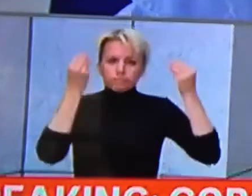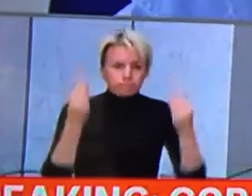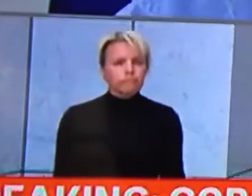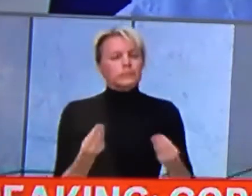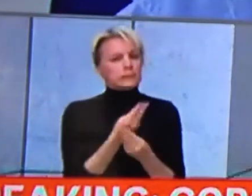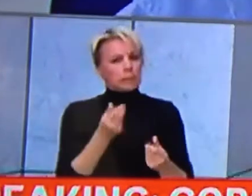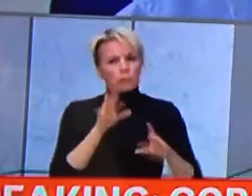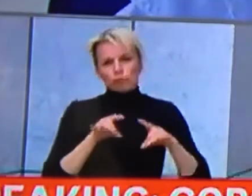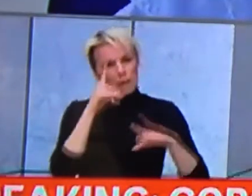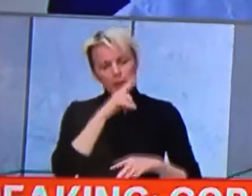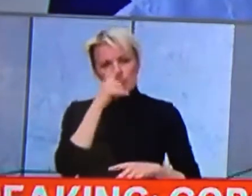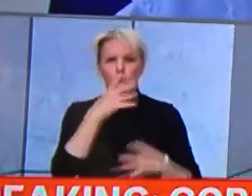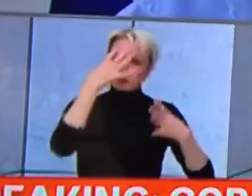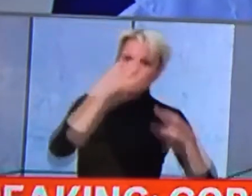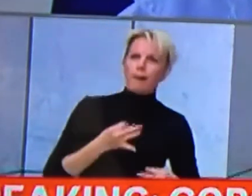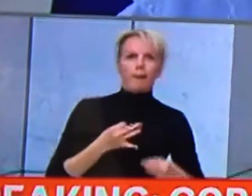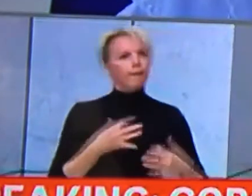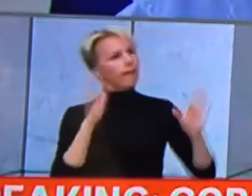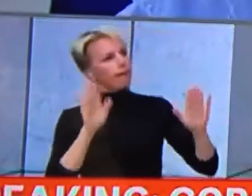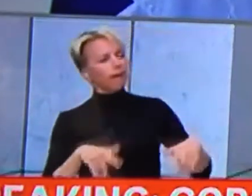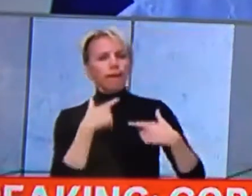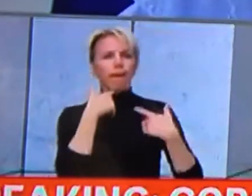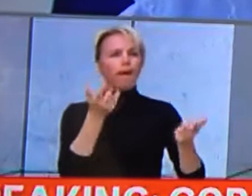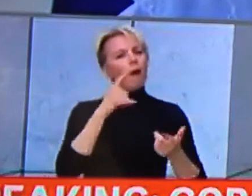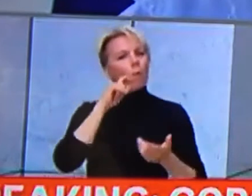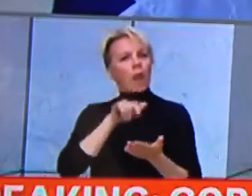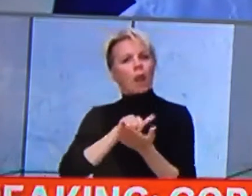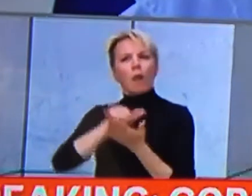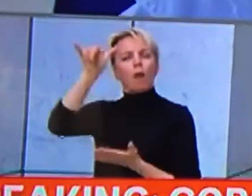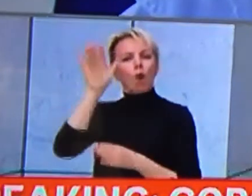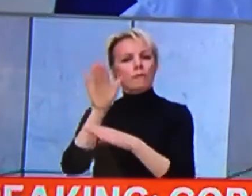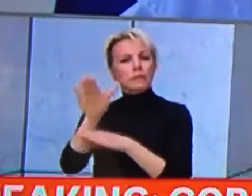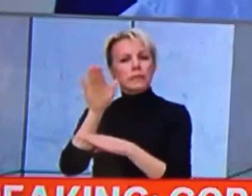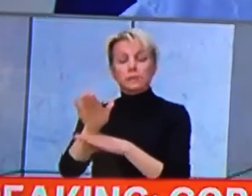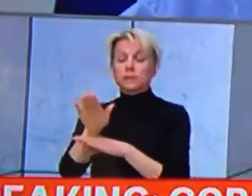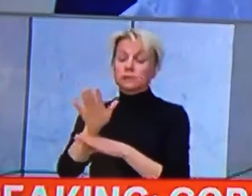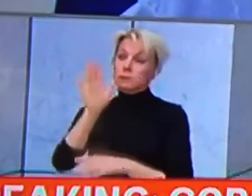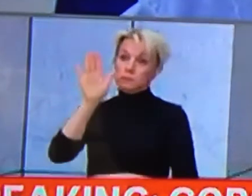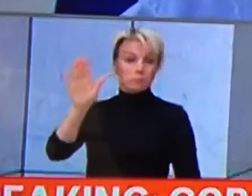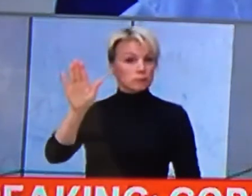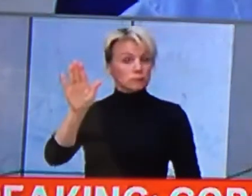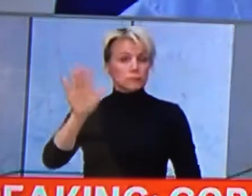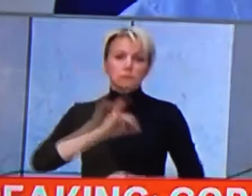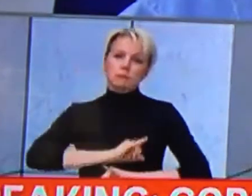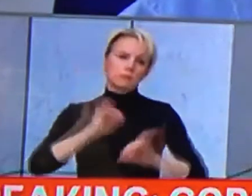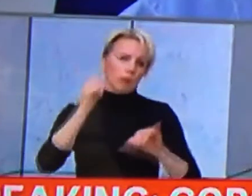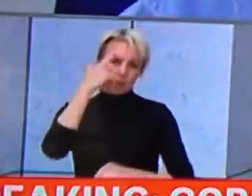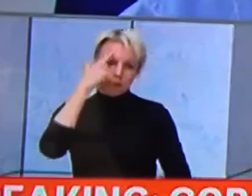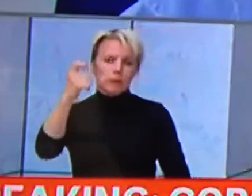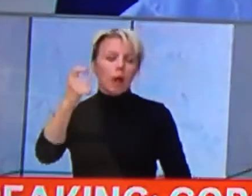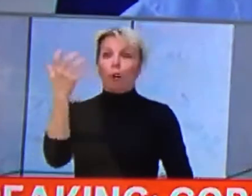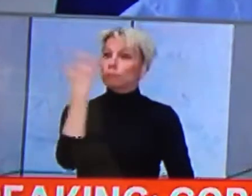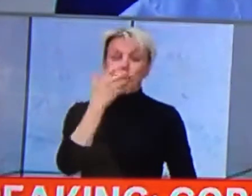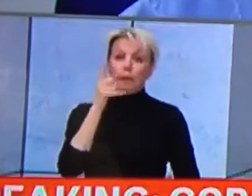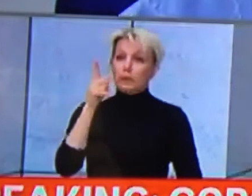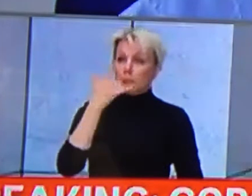given, then I don't think they could expect their fellow Australians to think that the Australian government would be having them high on the list of the